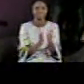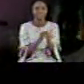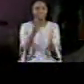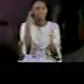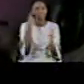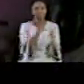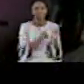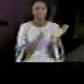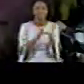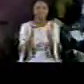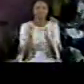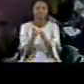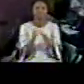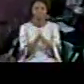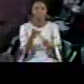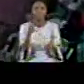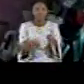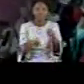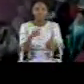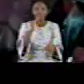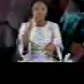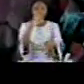the lame is walking